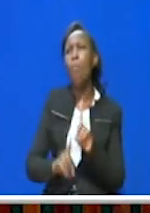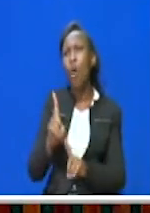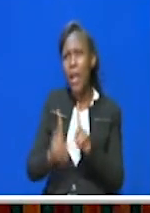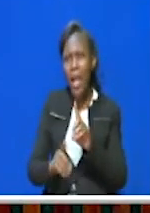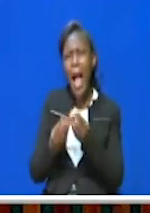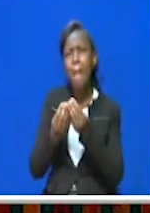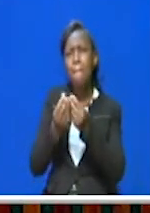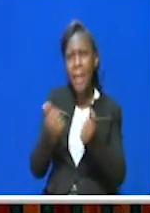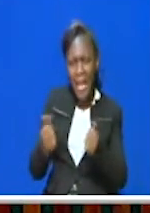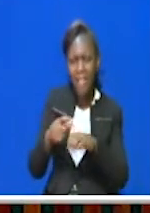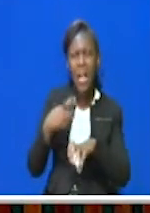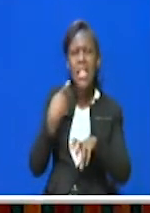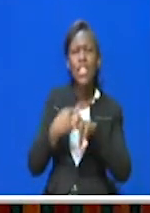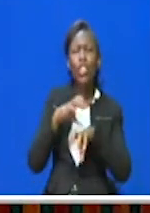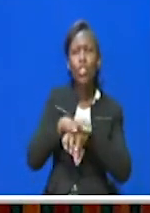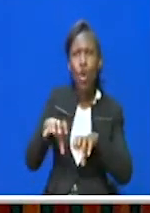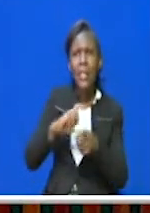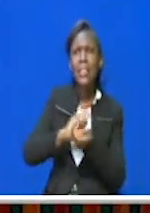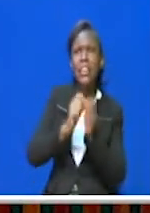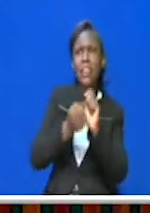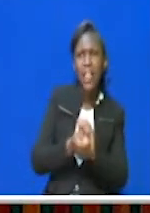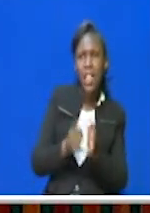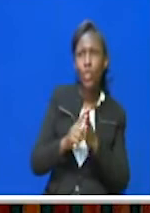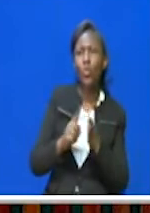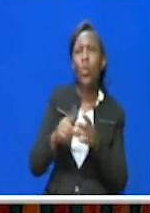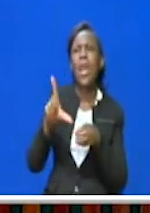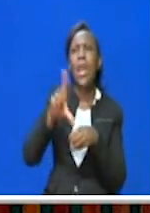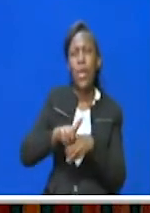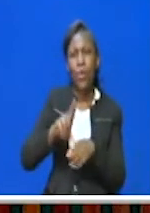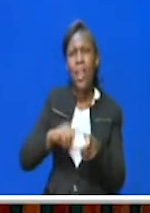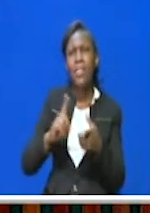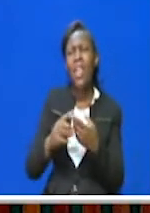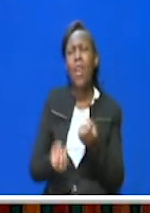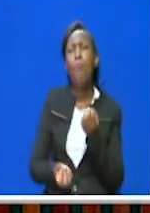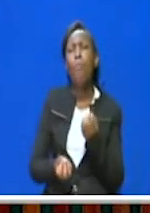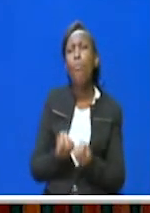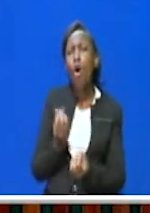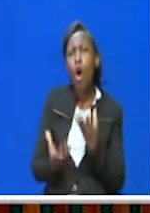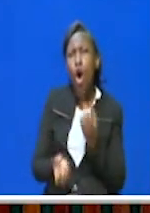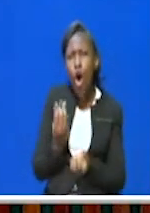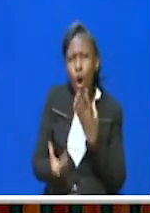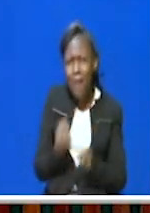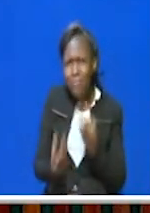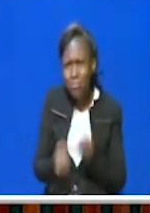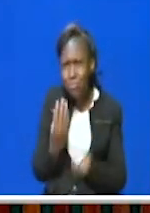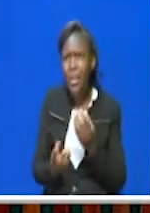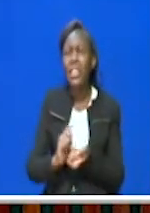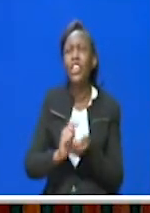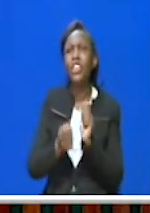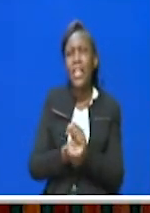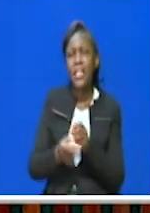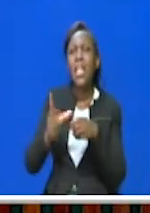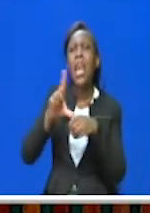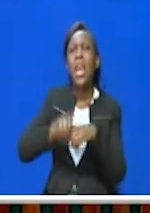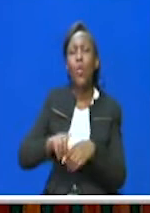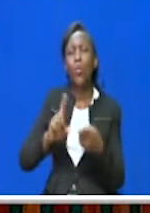liquid. Then boiling changes from liquid to a gas. Then we have another